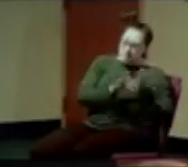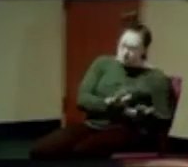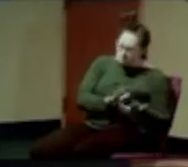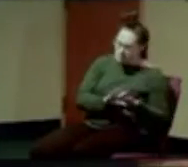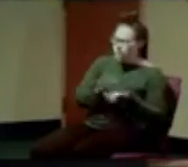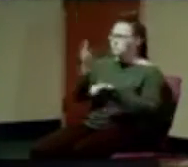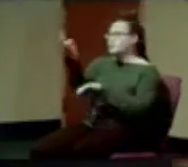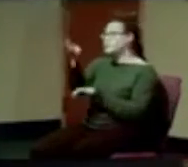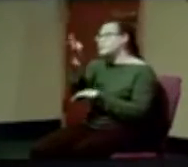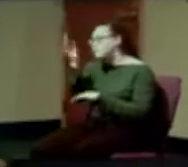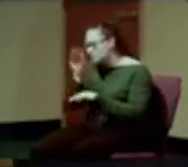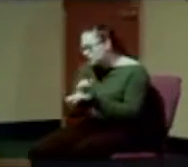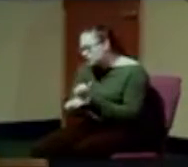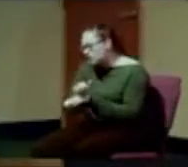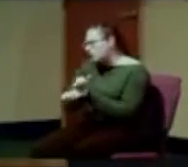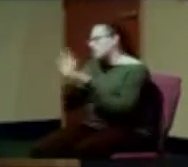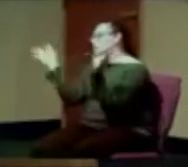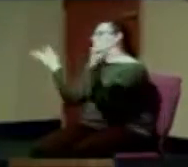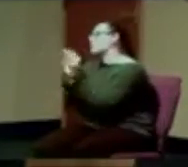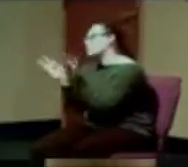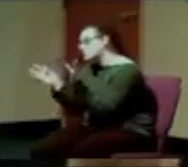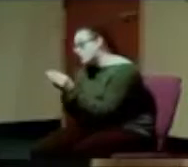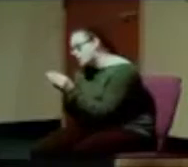every women's conference, and every prayer meeting.